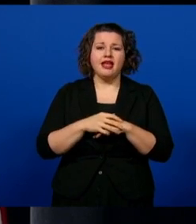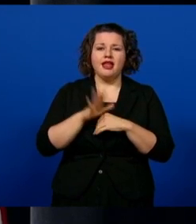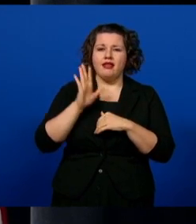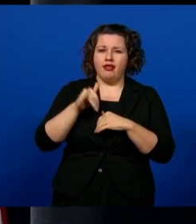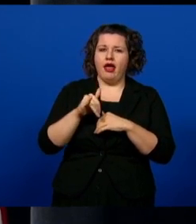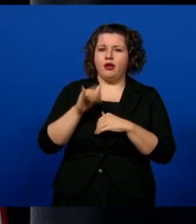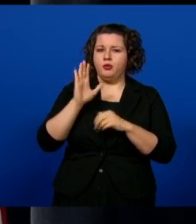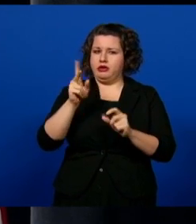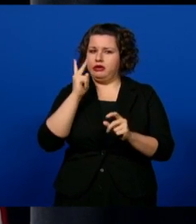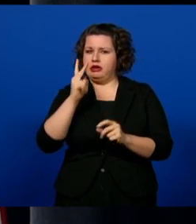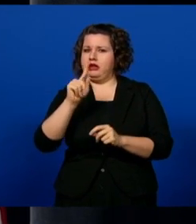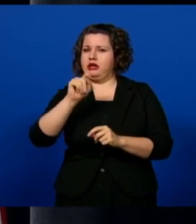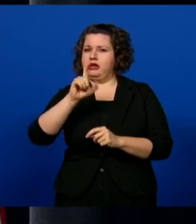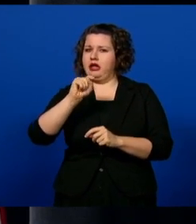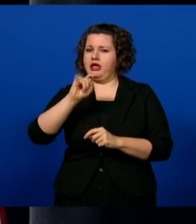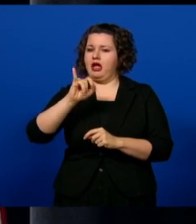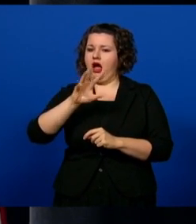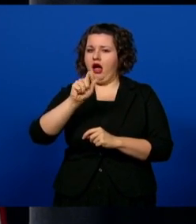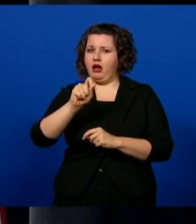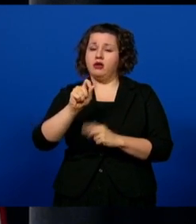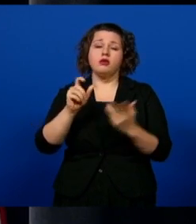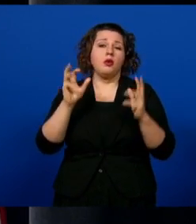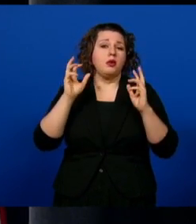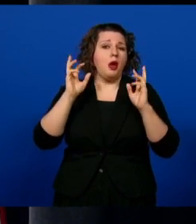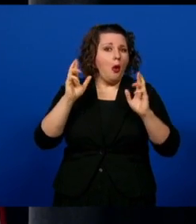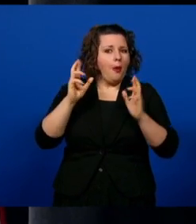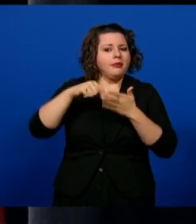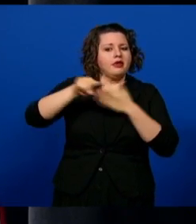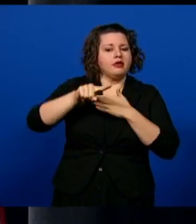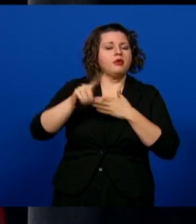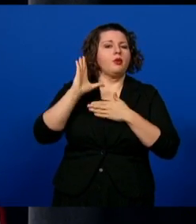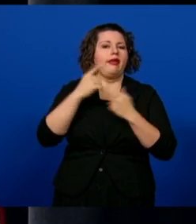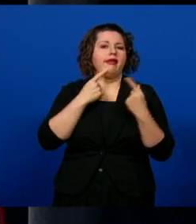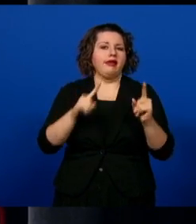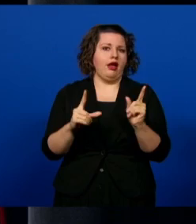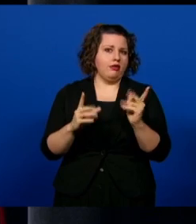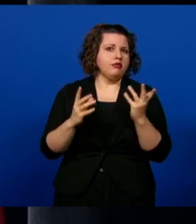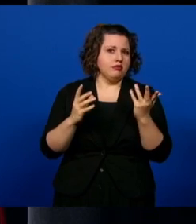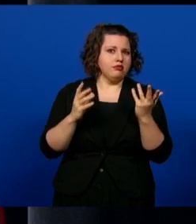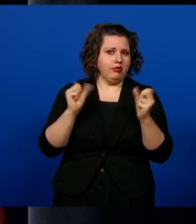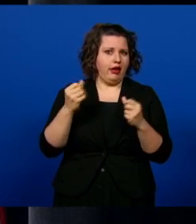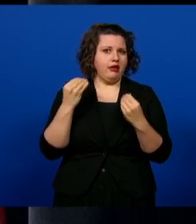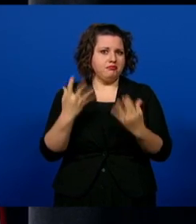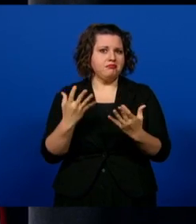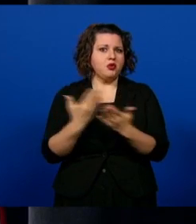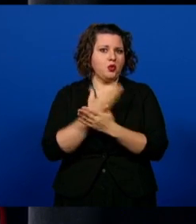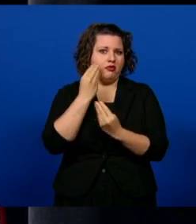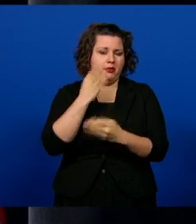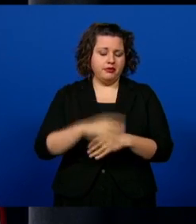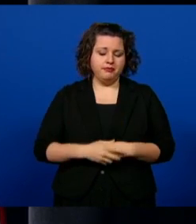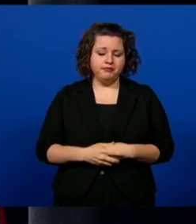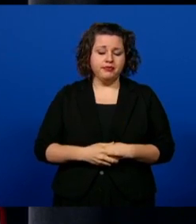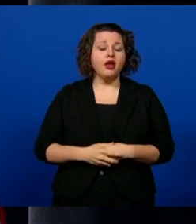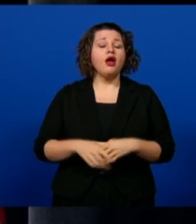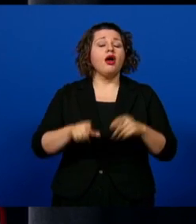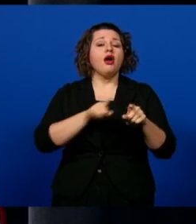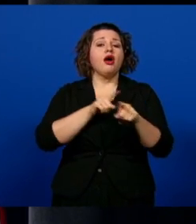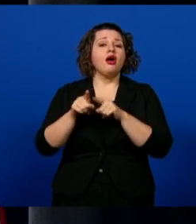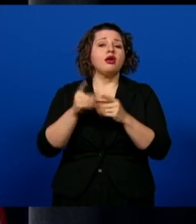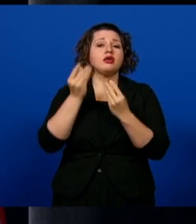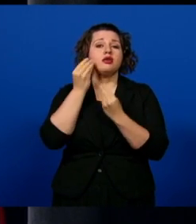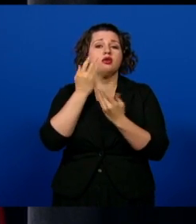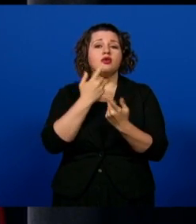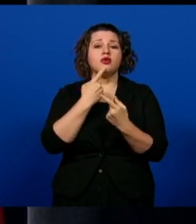Test Iowa. So hopefully next week we'll have another announcement or update on that as well. I also want to announce that